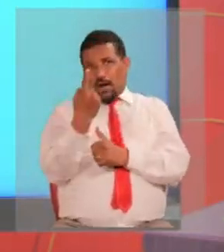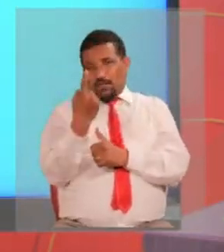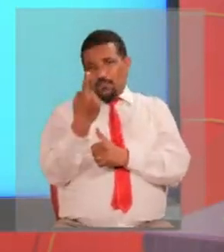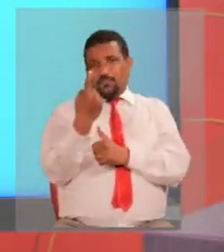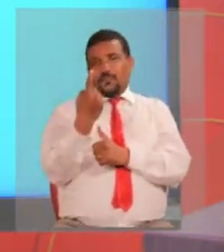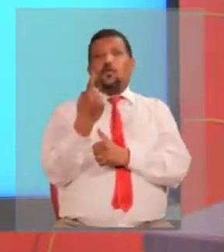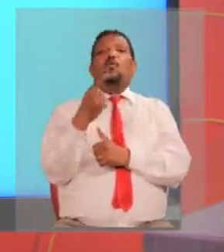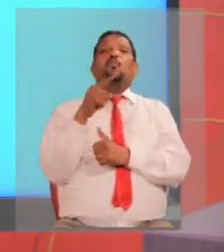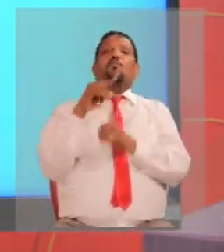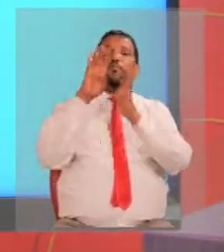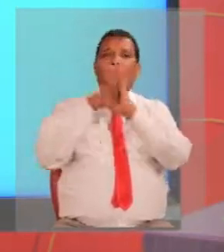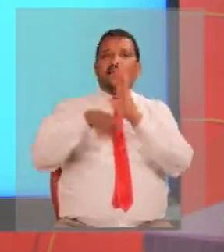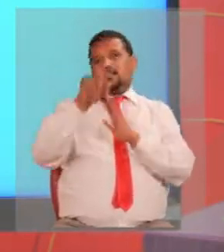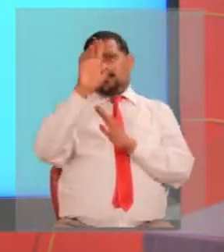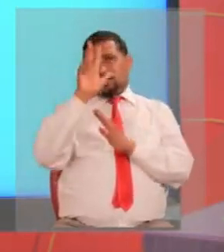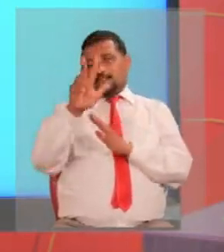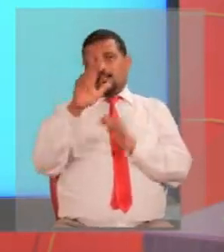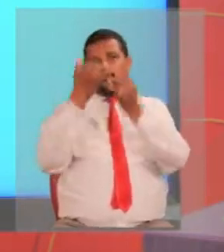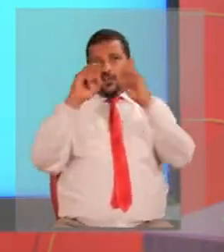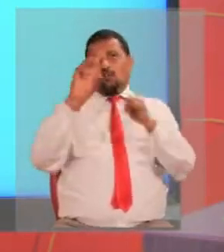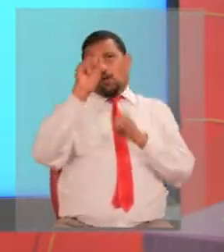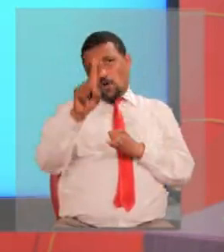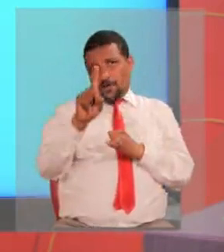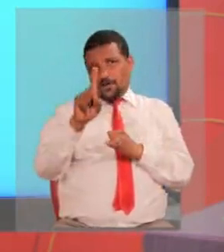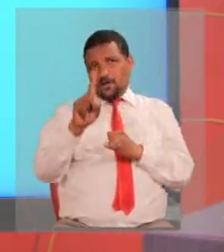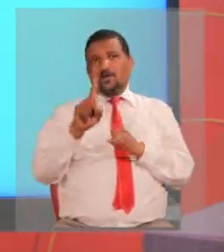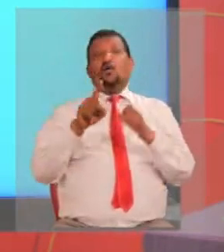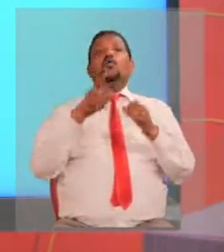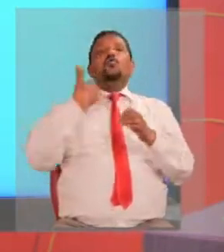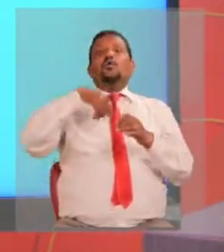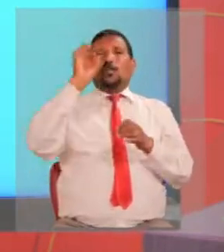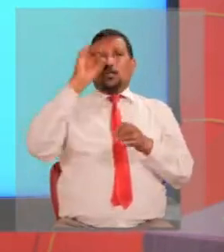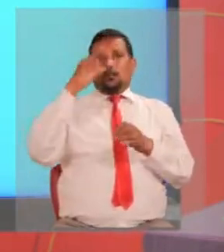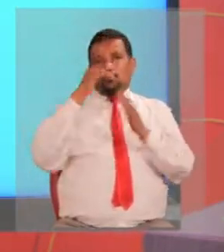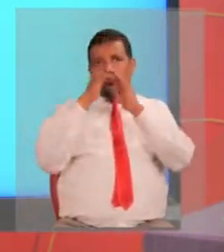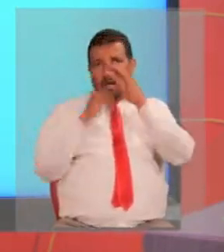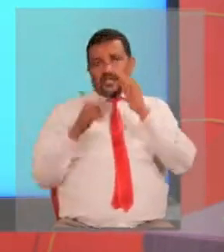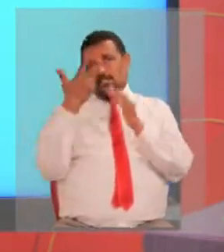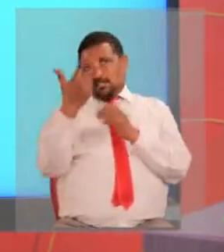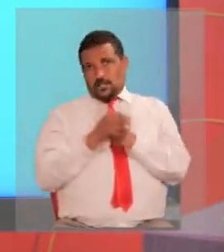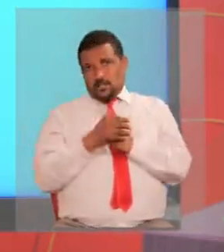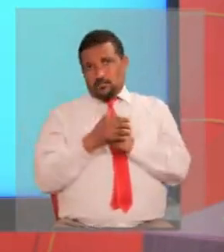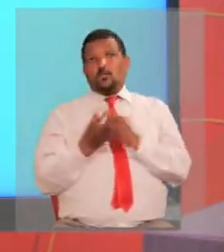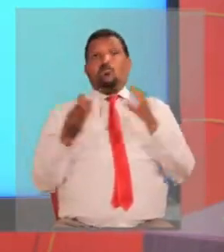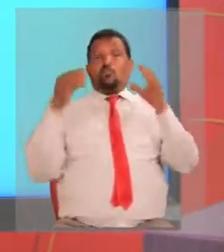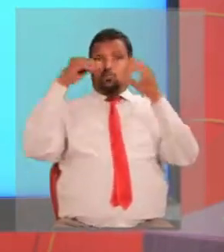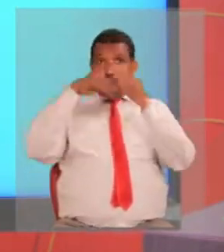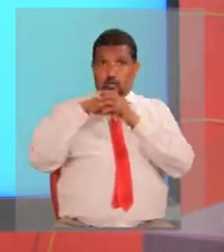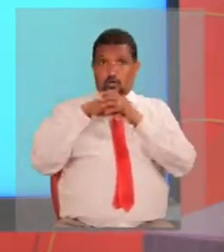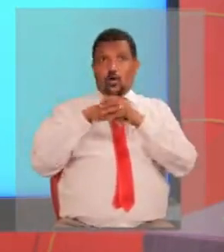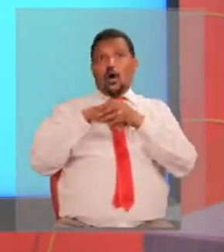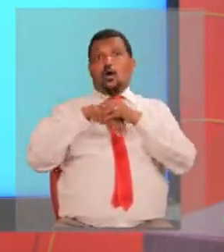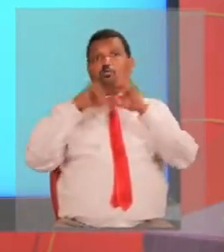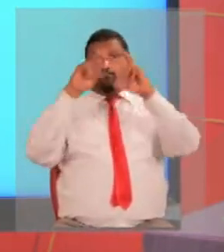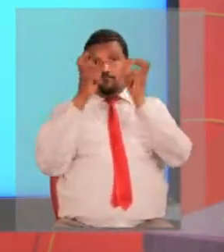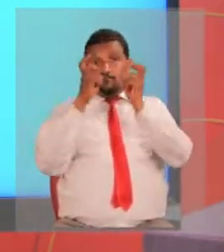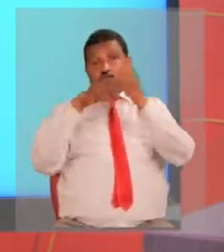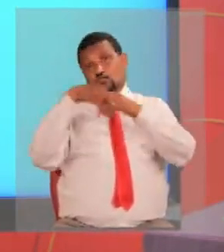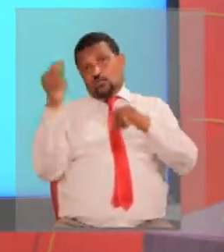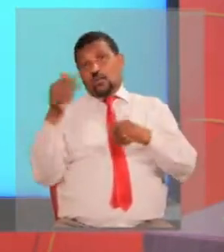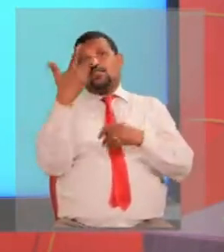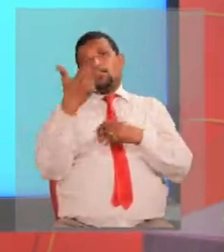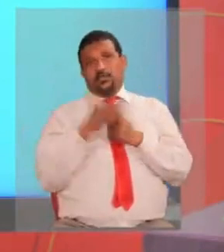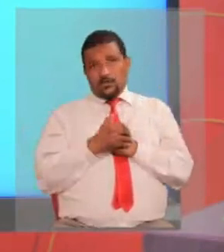is minus 3 divided by 1, and then we get minus 3. When we put it out of absolute value, we get